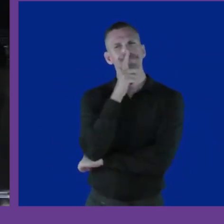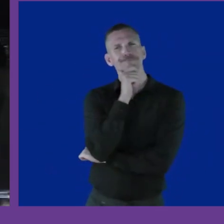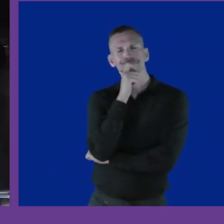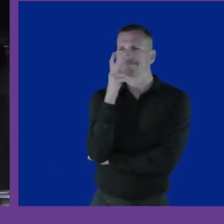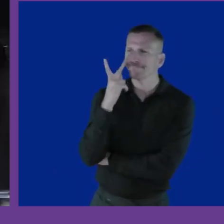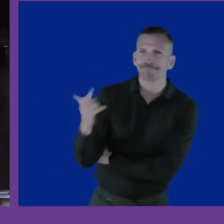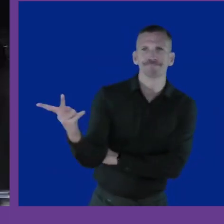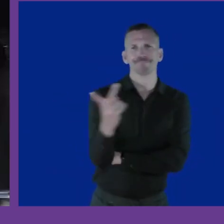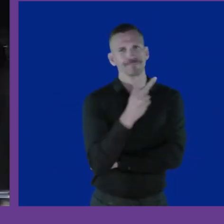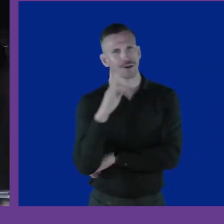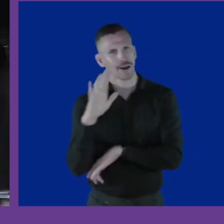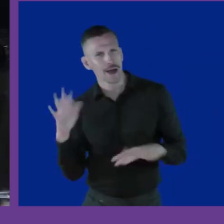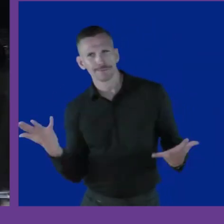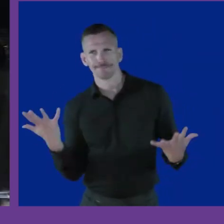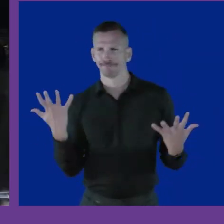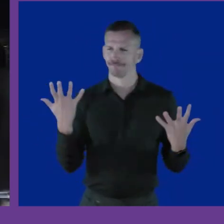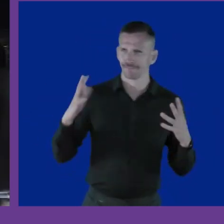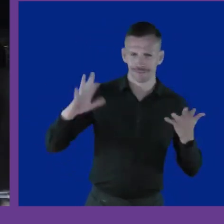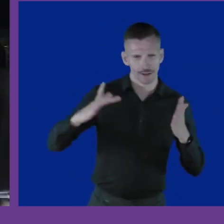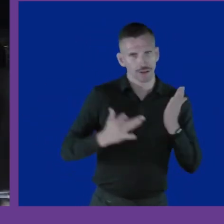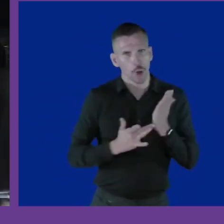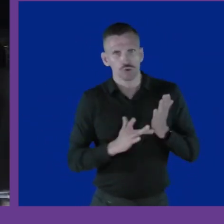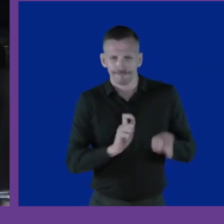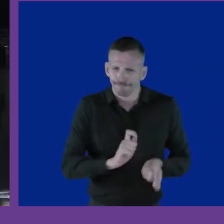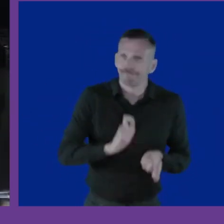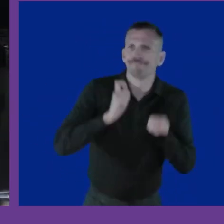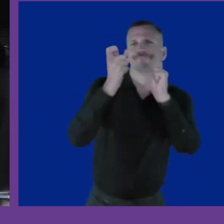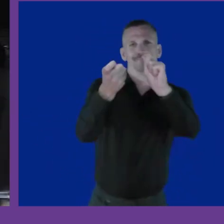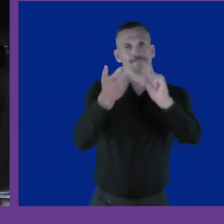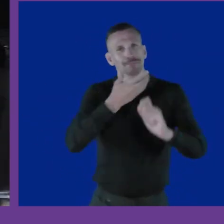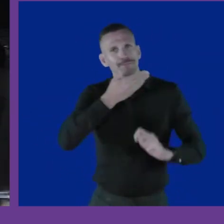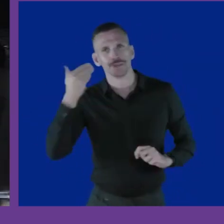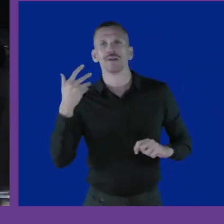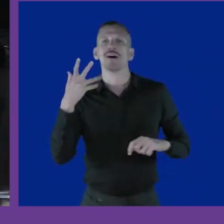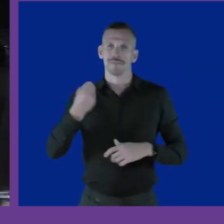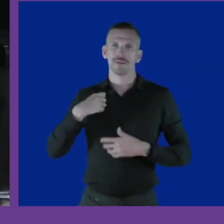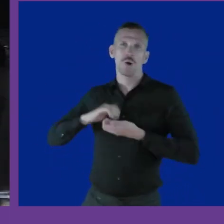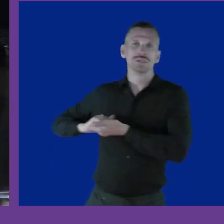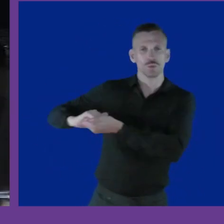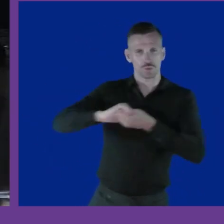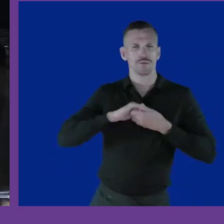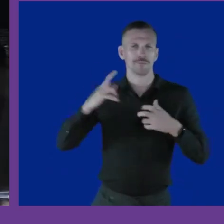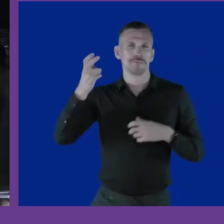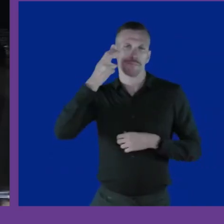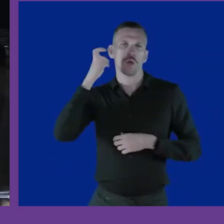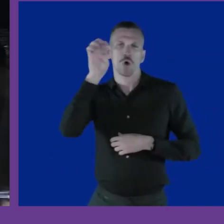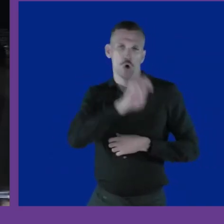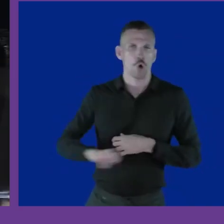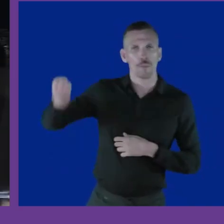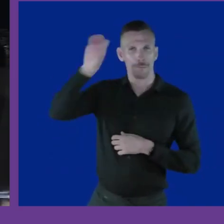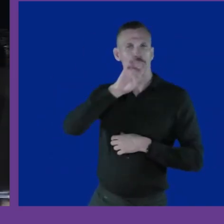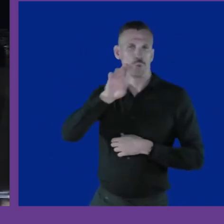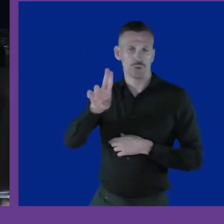discussion with us in the European Blind Union, with the colleagues from other organizations, with the manufacturers, with the banks,